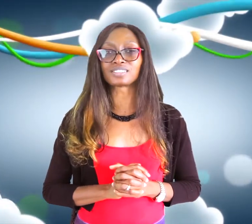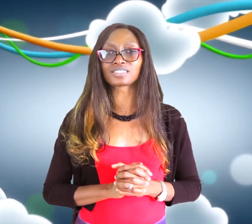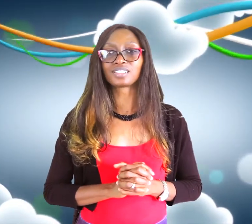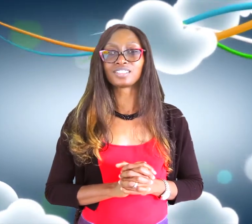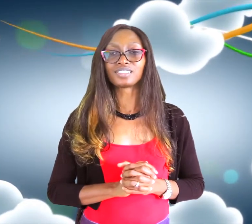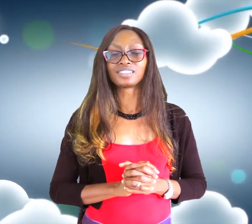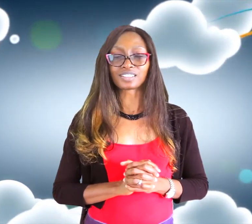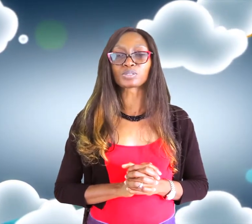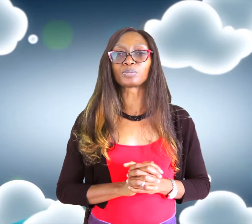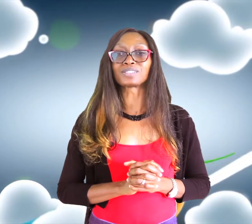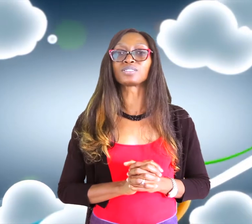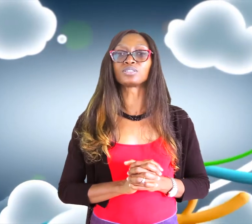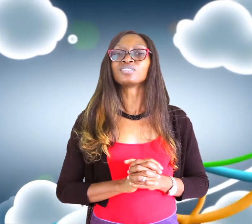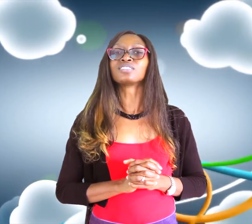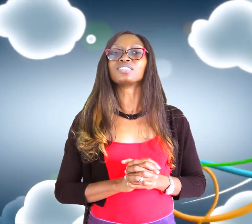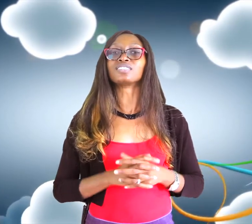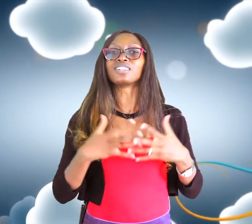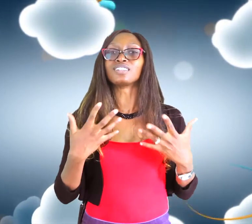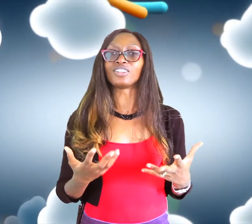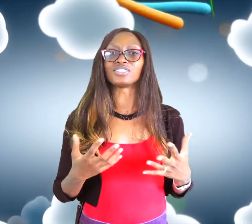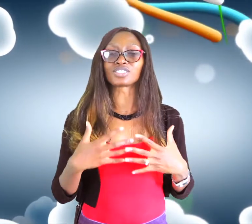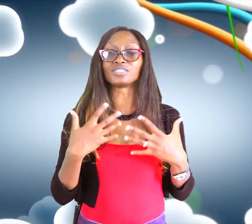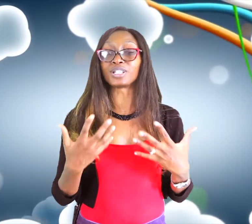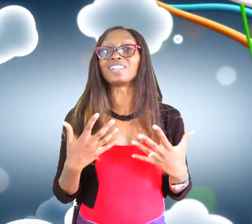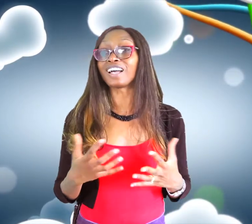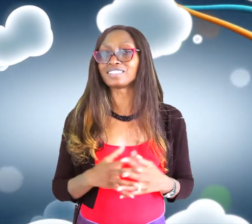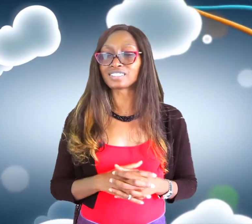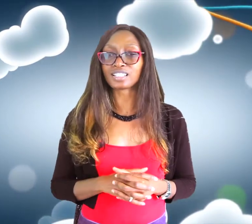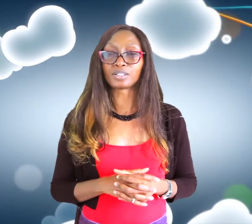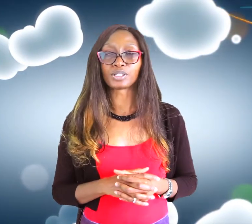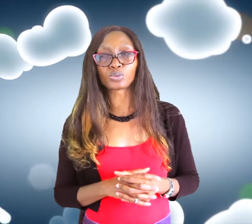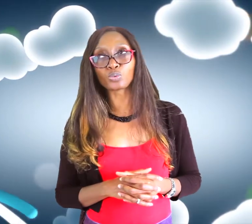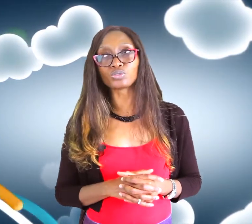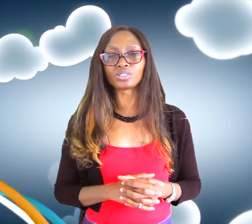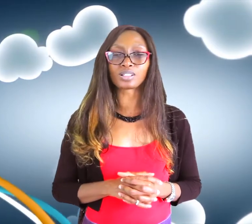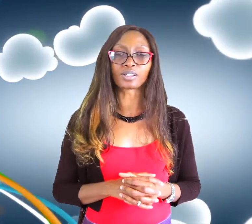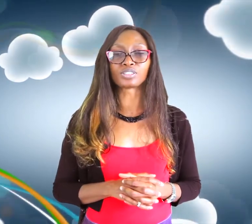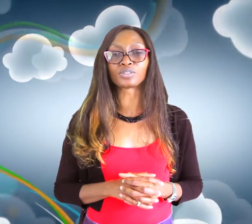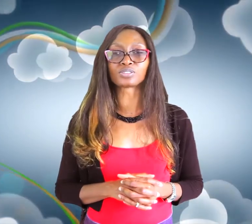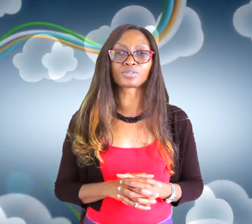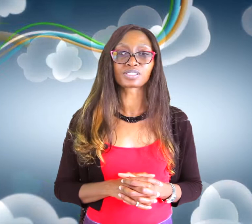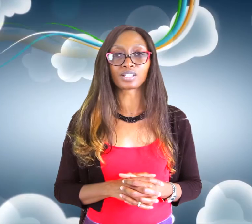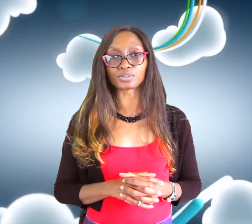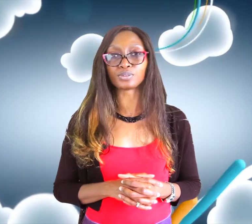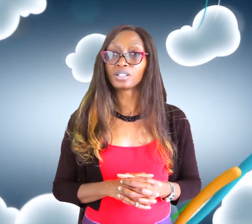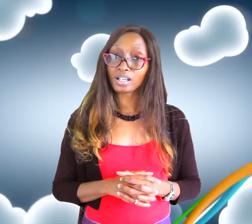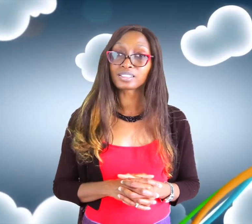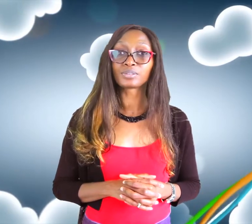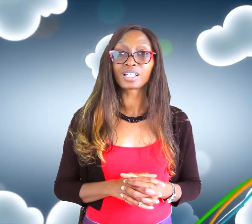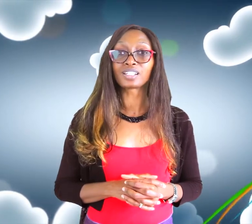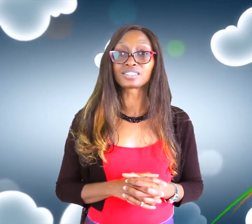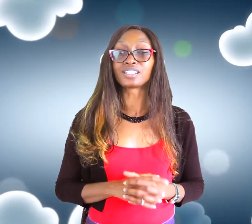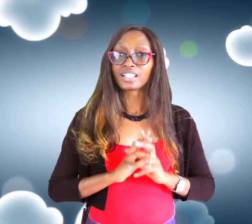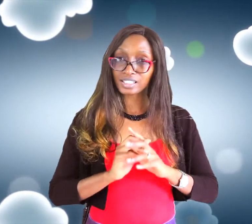first class. That's what pastor learned and realized. when he was wondering, oh, I could have gotten a first class home.